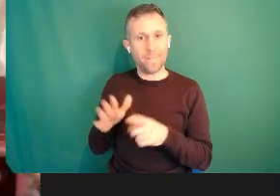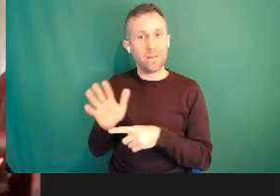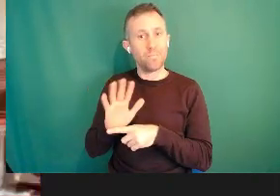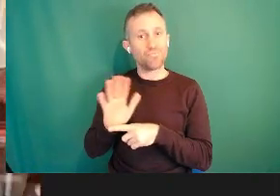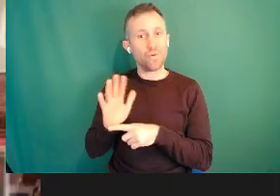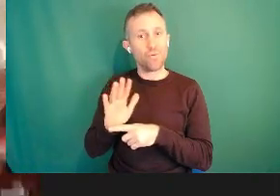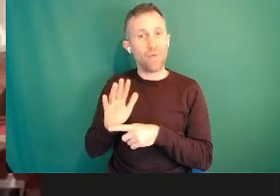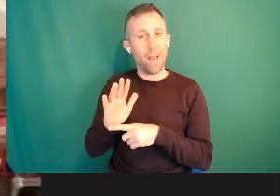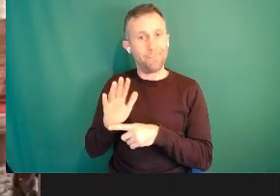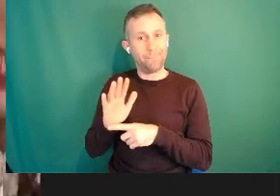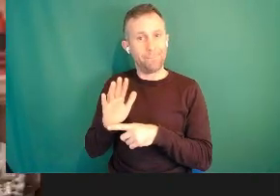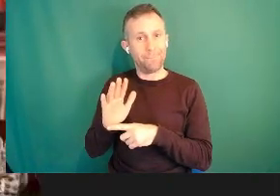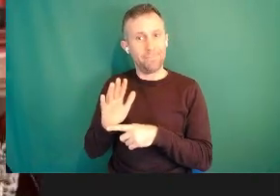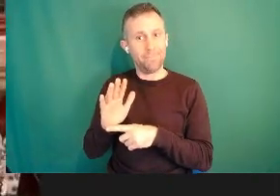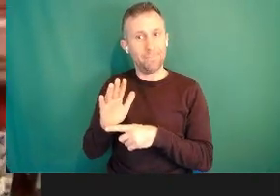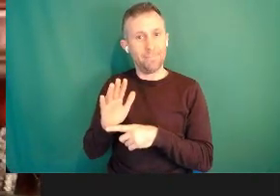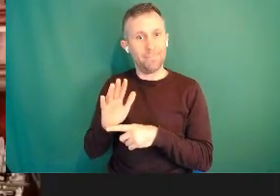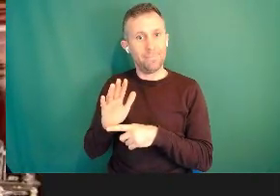doll's house.